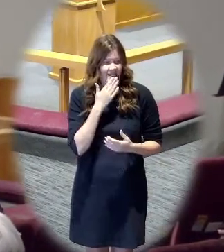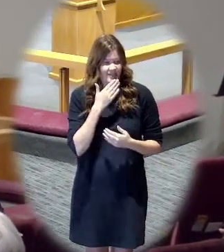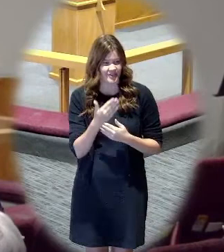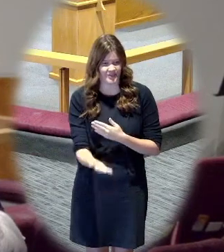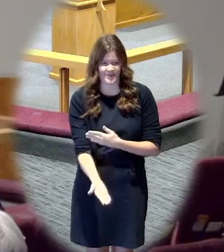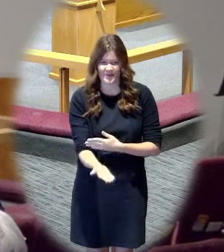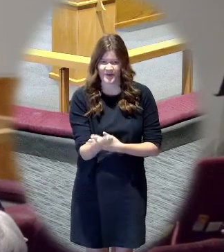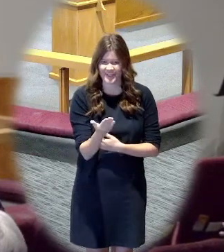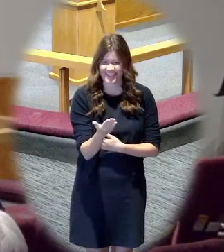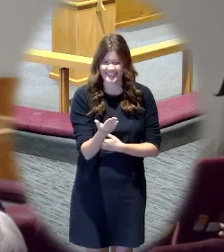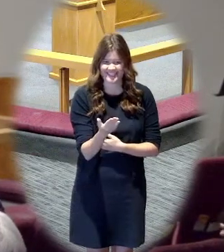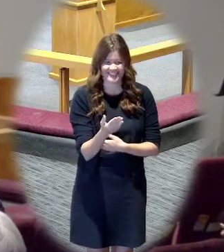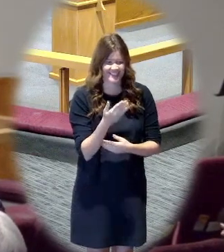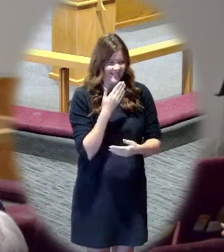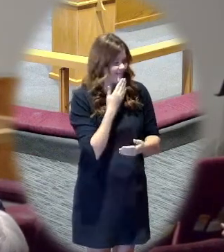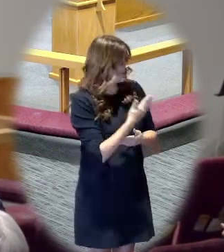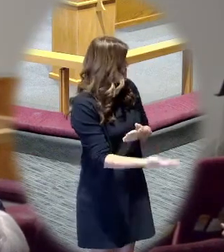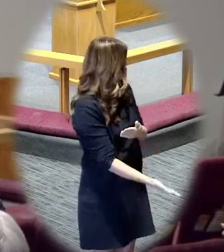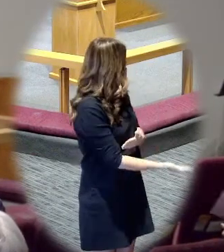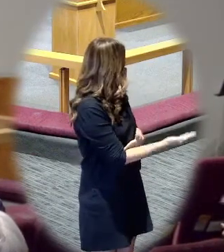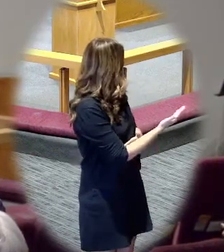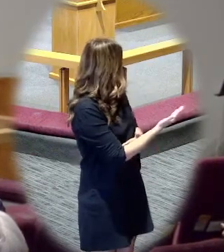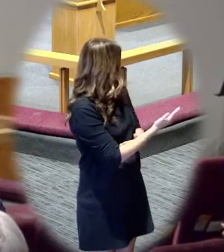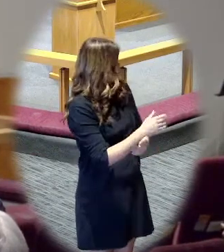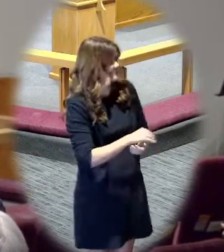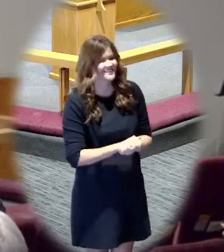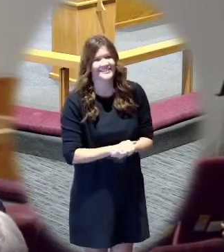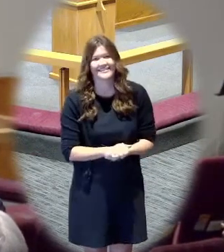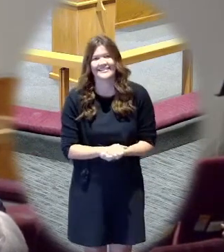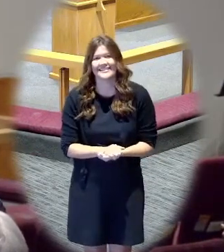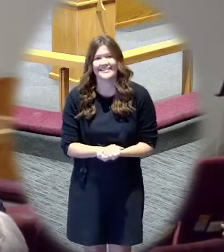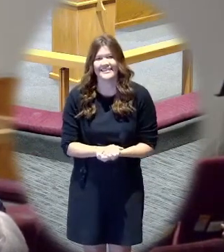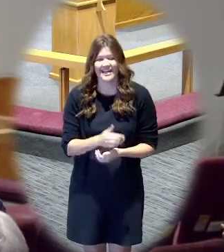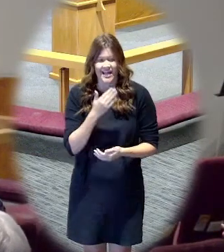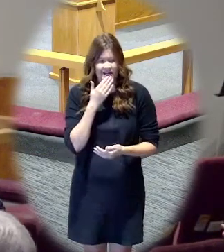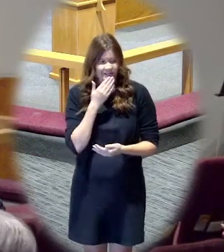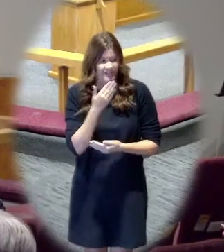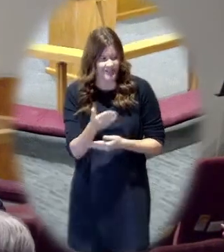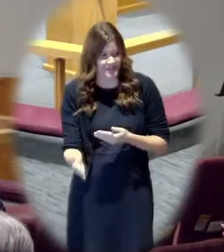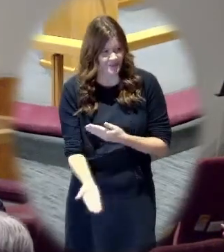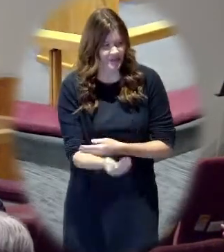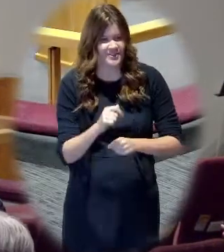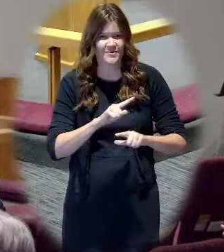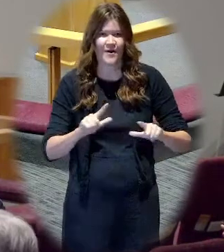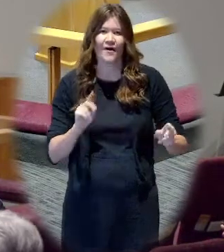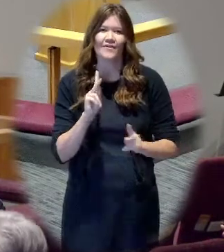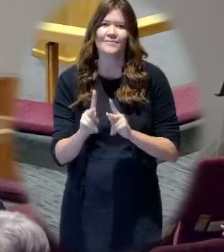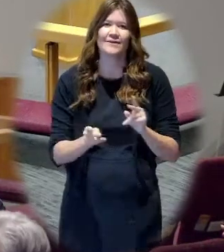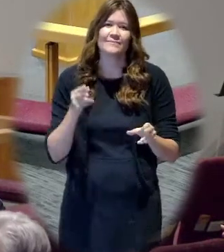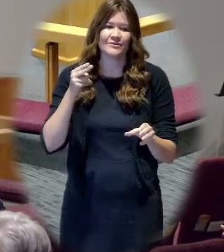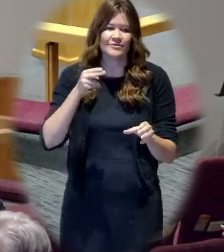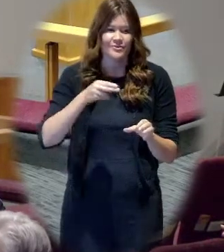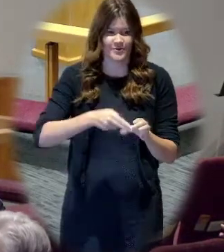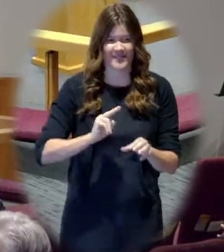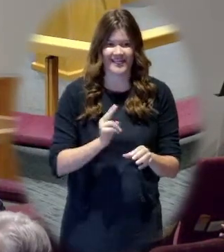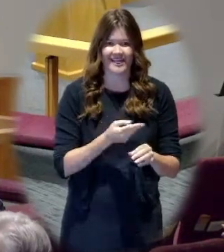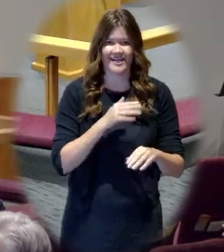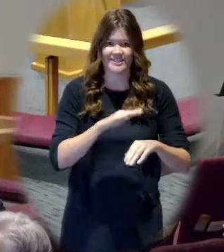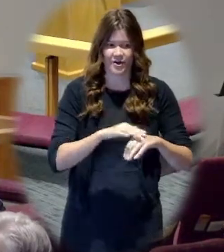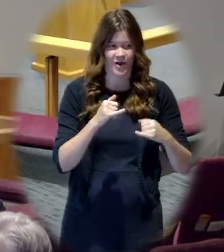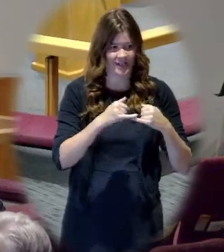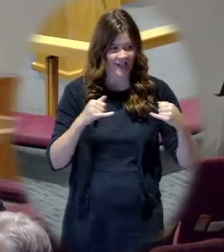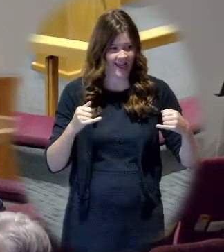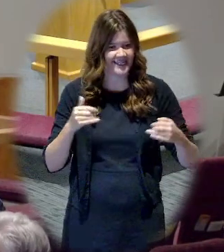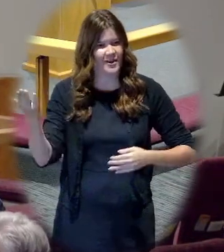Good morning. Good morning. Good morning to you who are joining us online, and welcome to Life